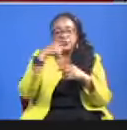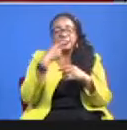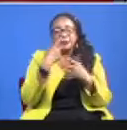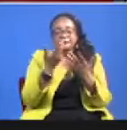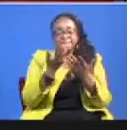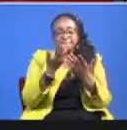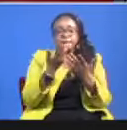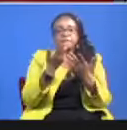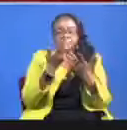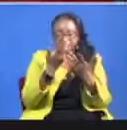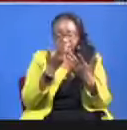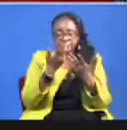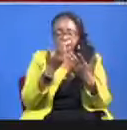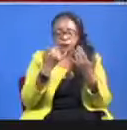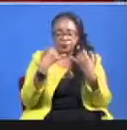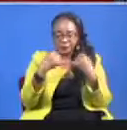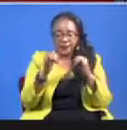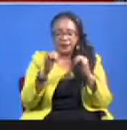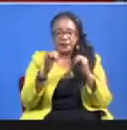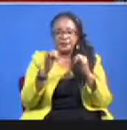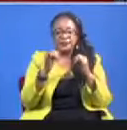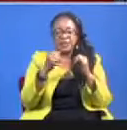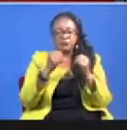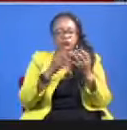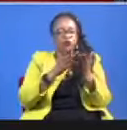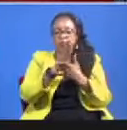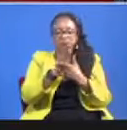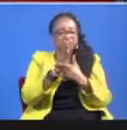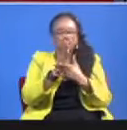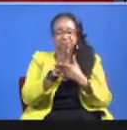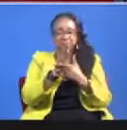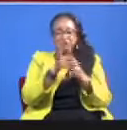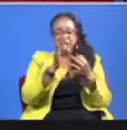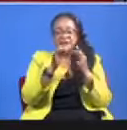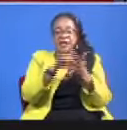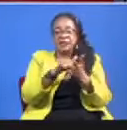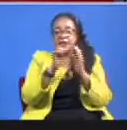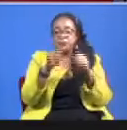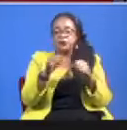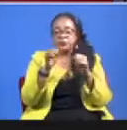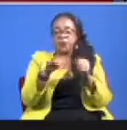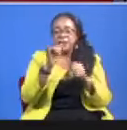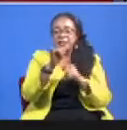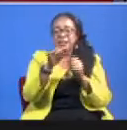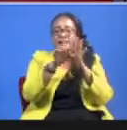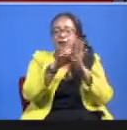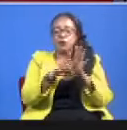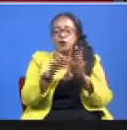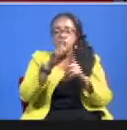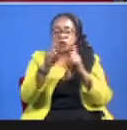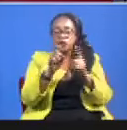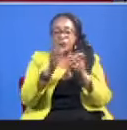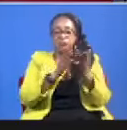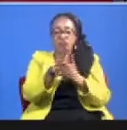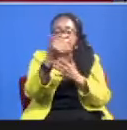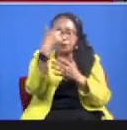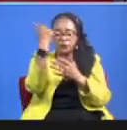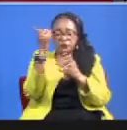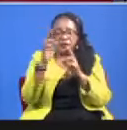government to unilaterally say, look, we walk back. I'm not too sure that's possible. So that'll be a legal question. And I'm